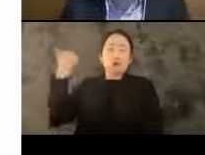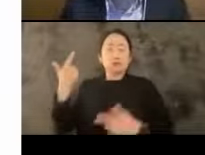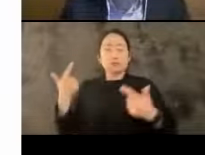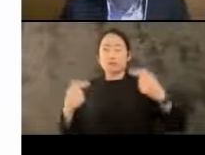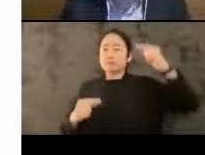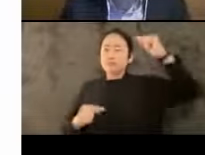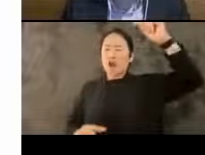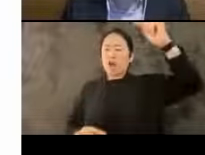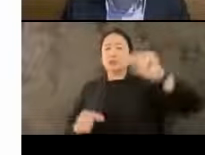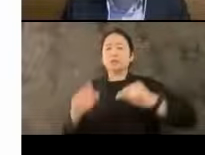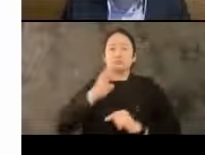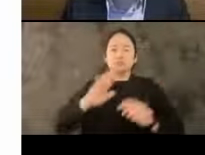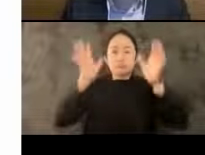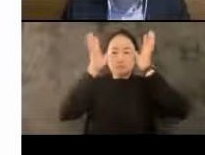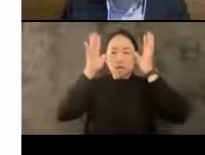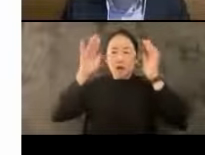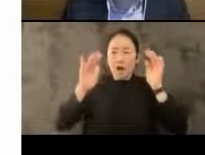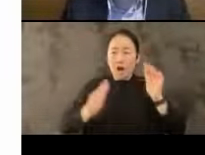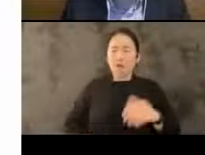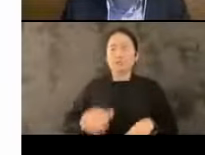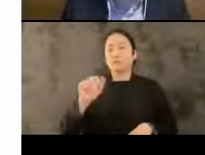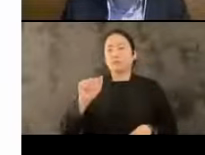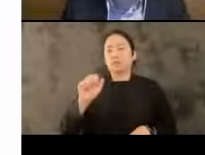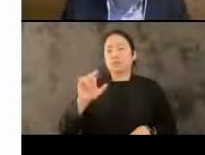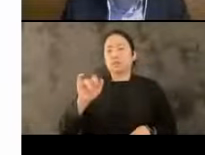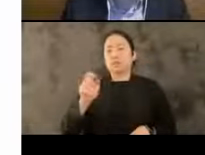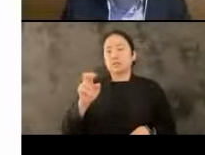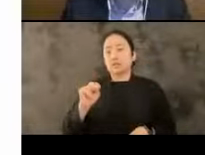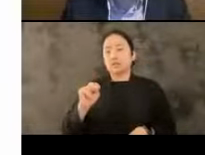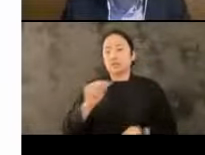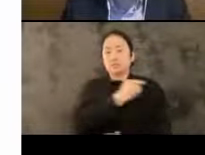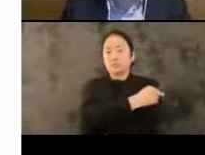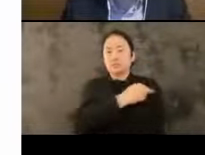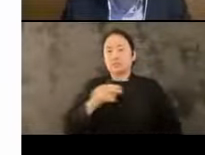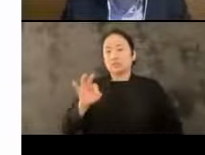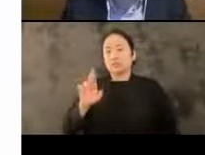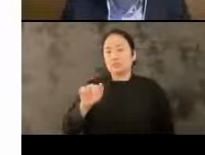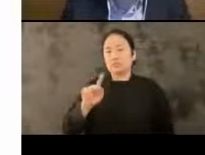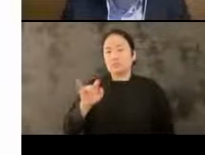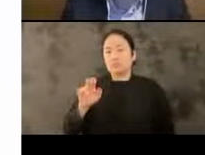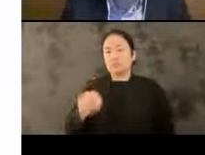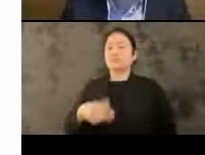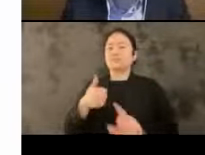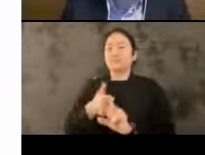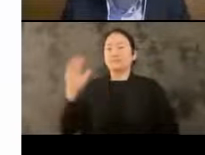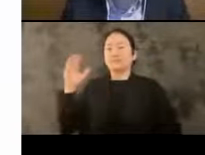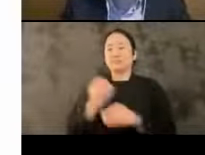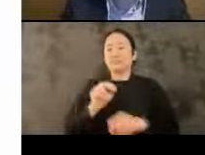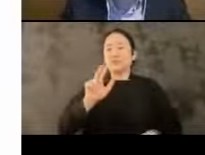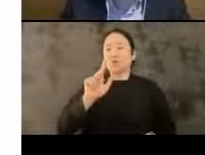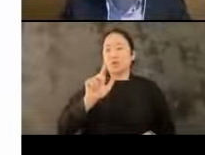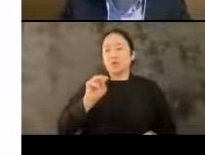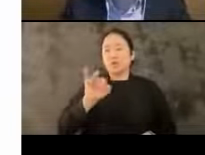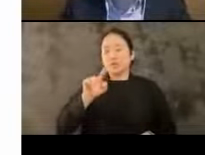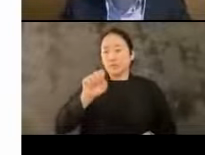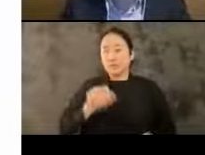from Brown Deer down to Ascension Hospital in Franklin, roughly 23 miles, 36 station